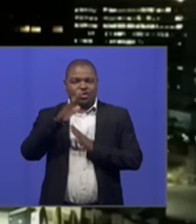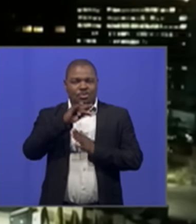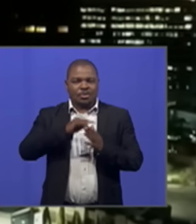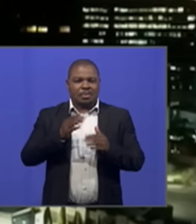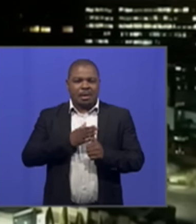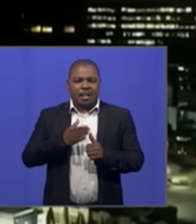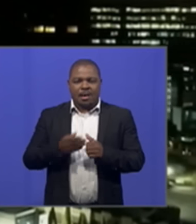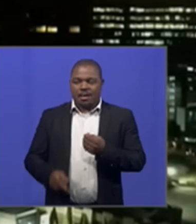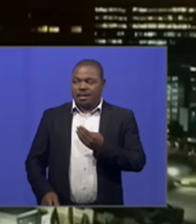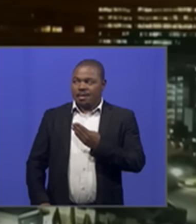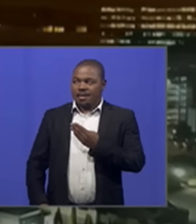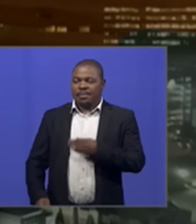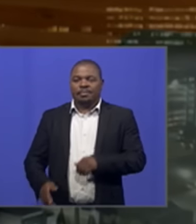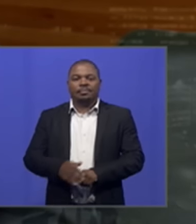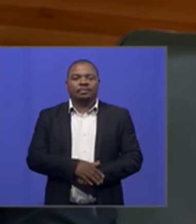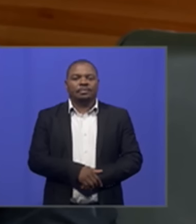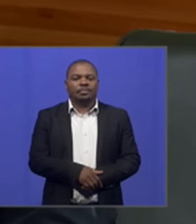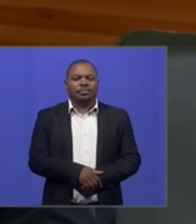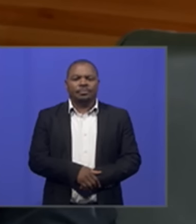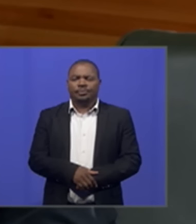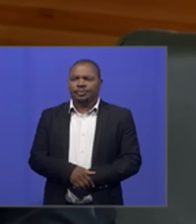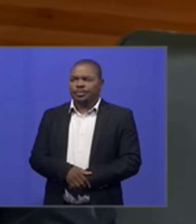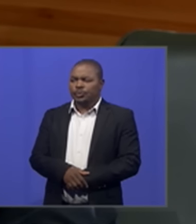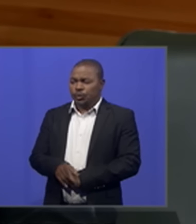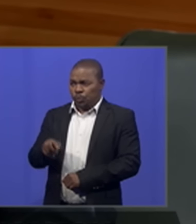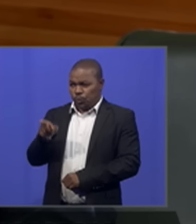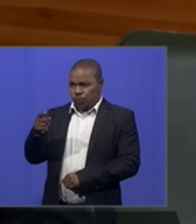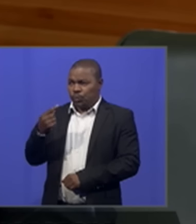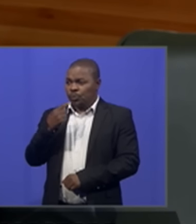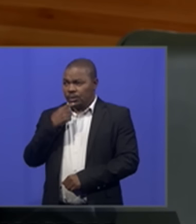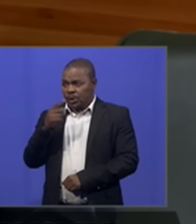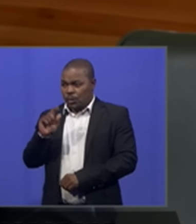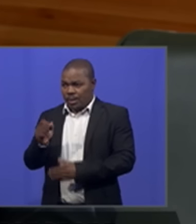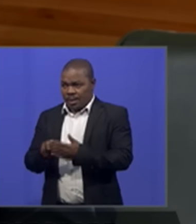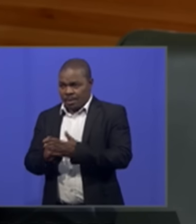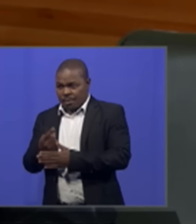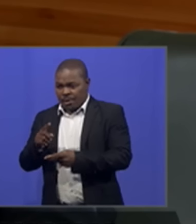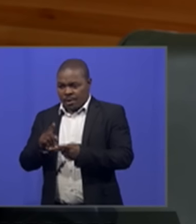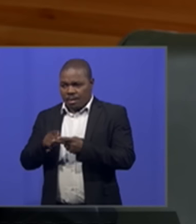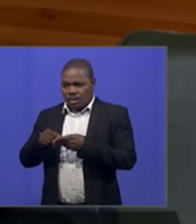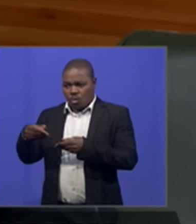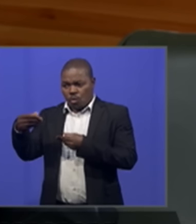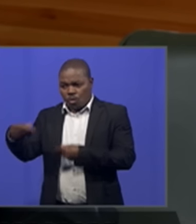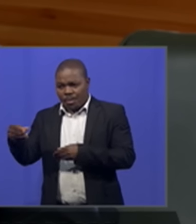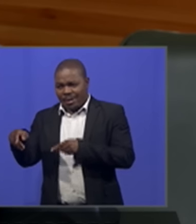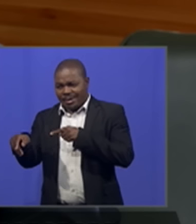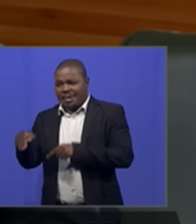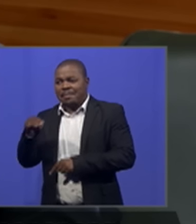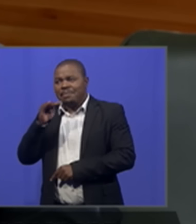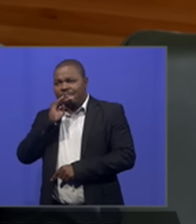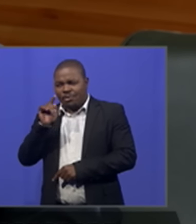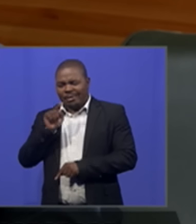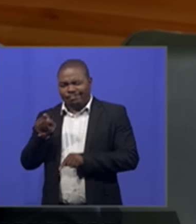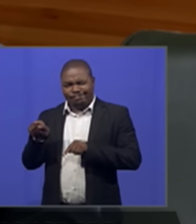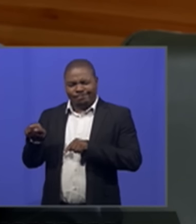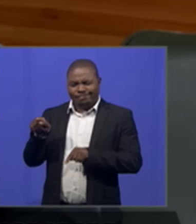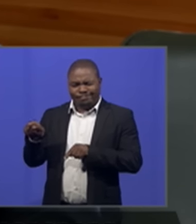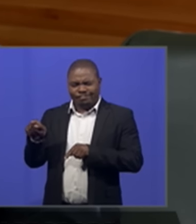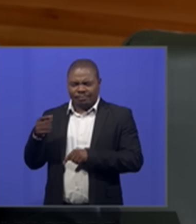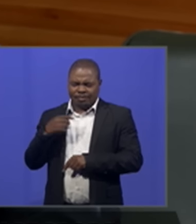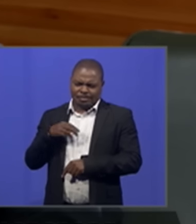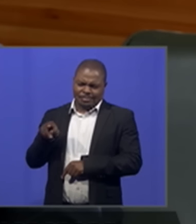tšona. What you say happened and what you say documents actually meant. It